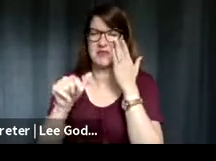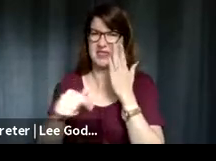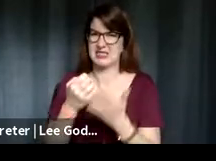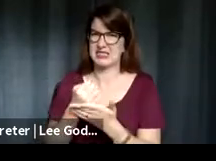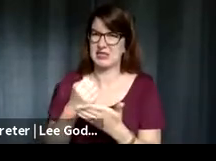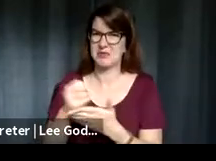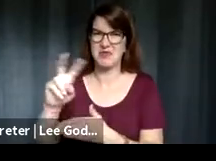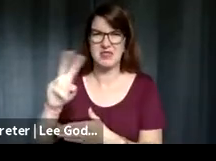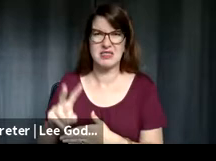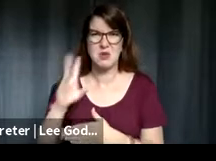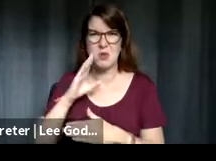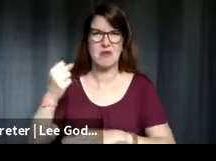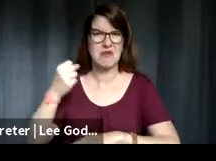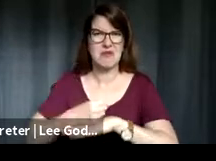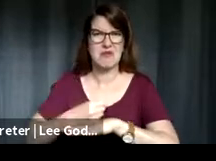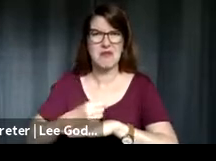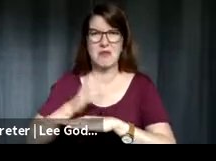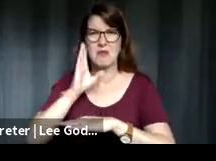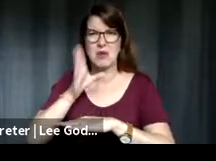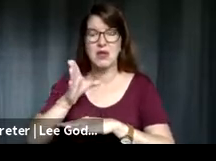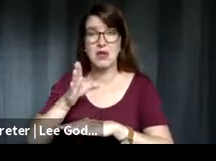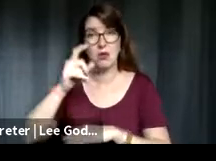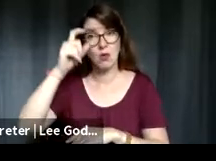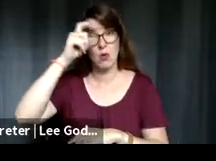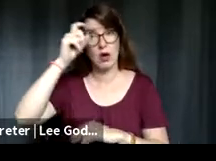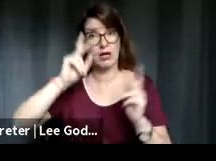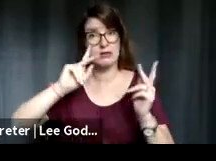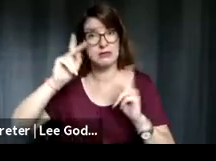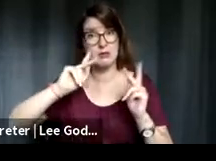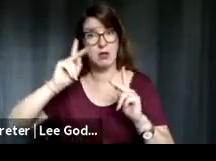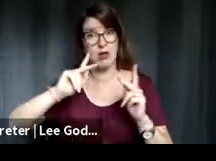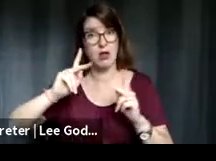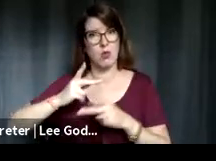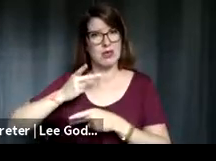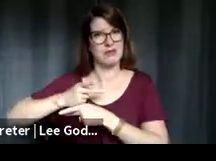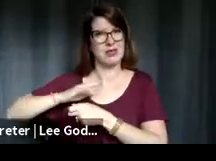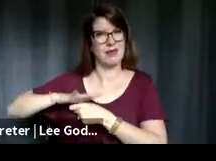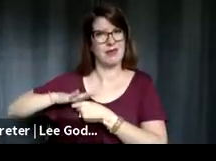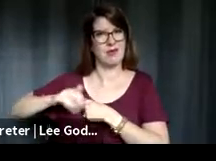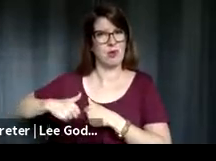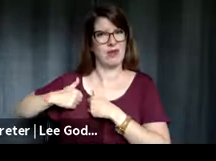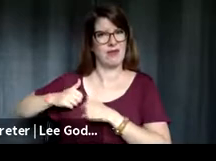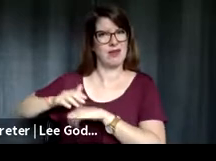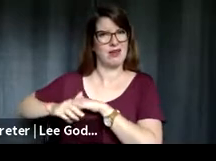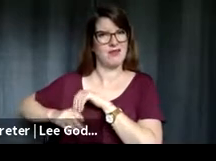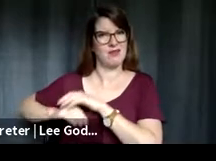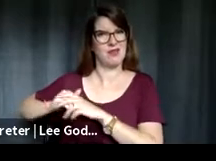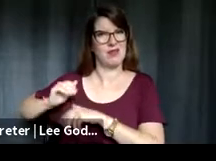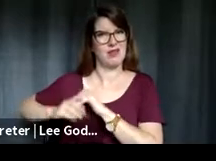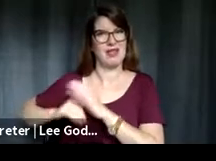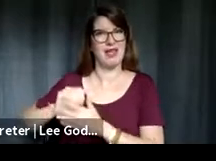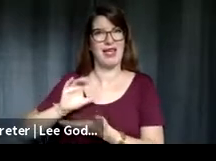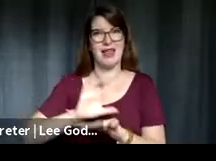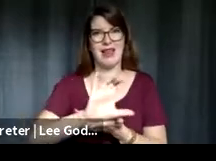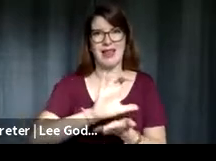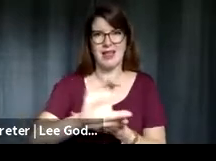in Venezuela, it's going to collapse. So really wise people were keeping, you know, enough to live comfortably and plowing everything they could